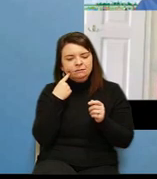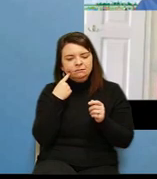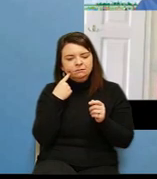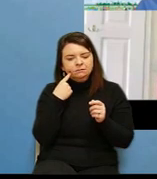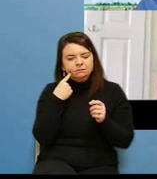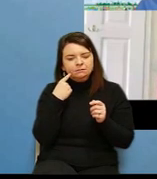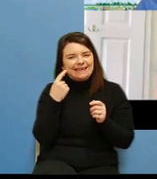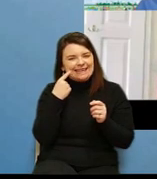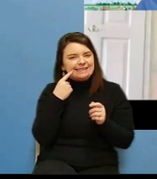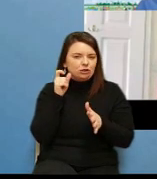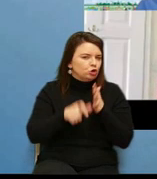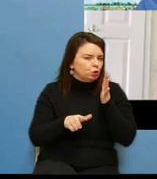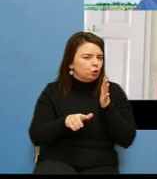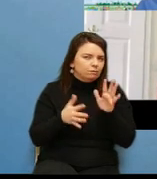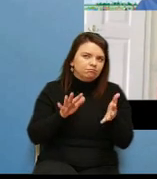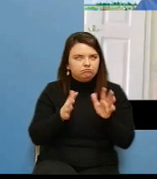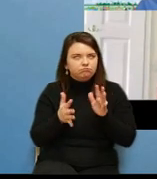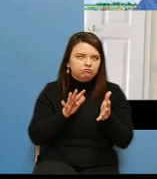You need them to be relatively easy to